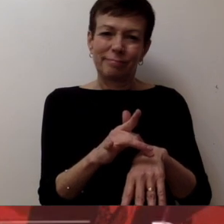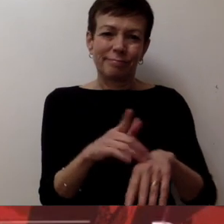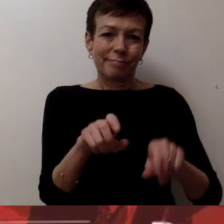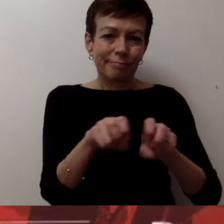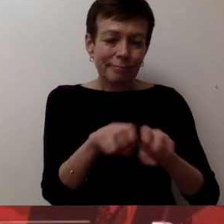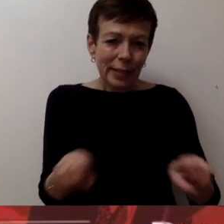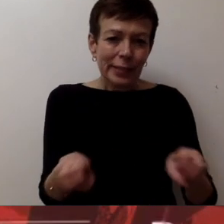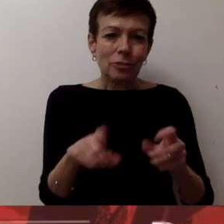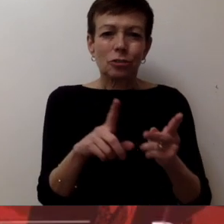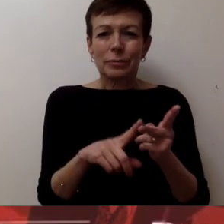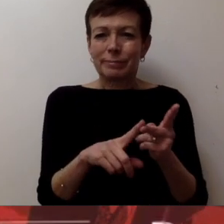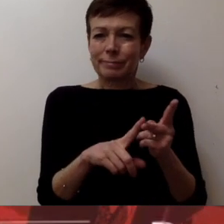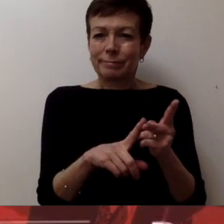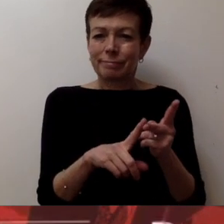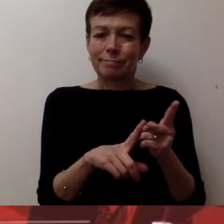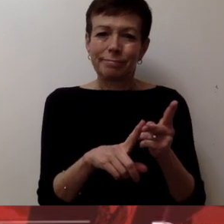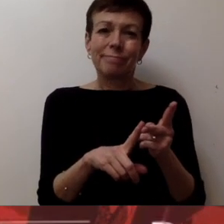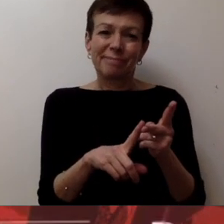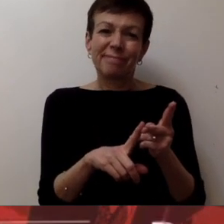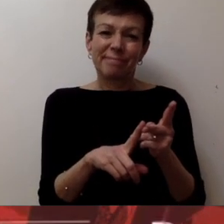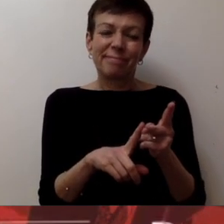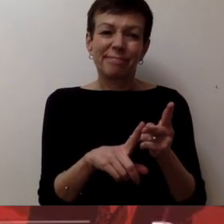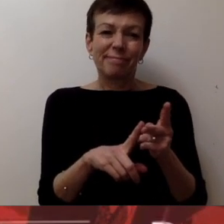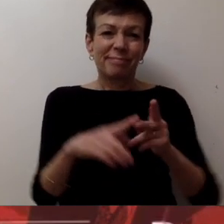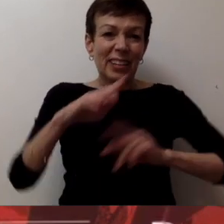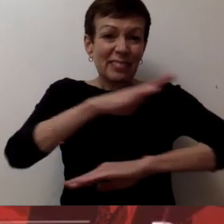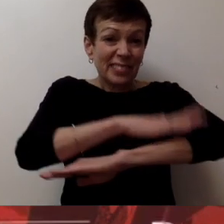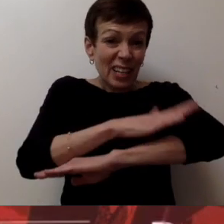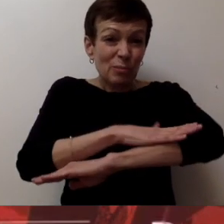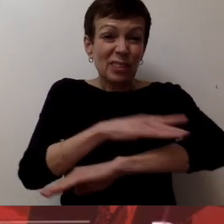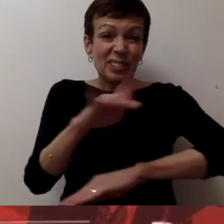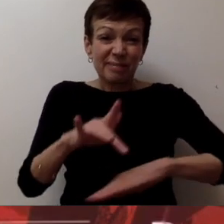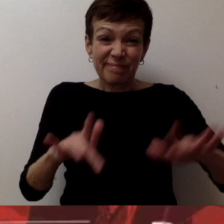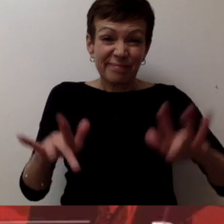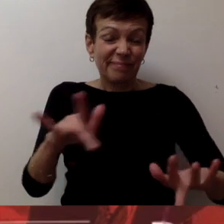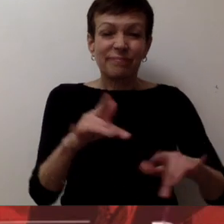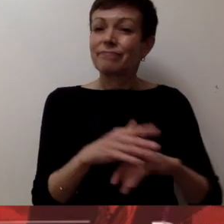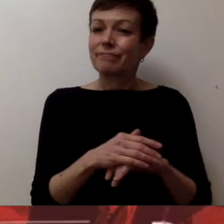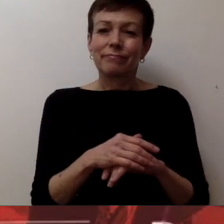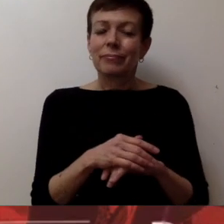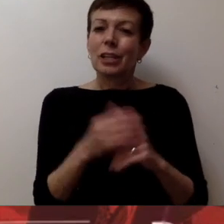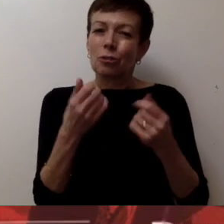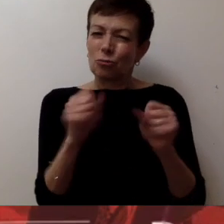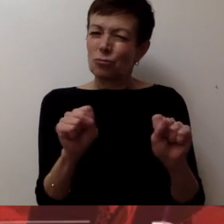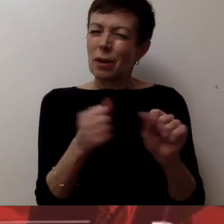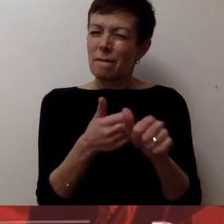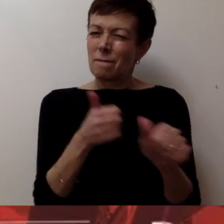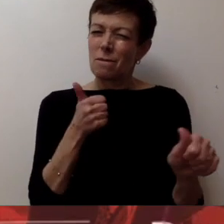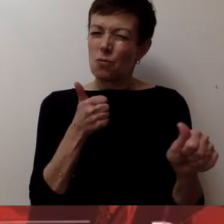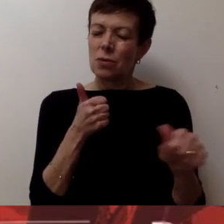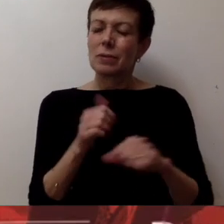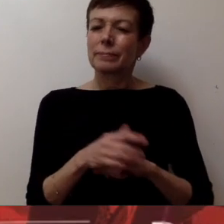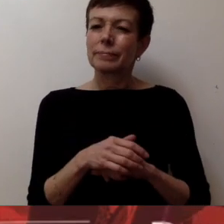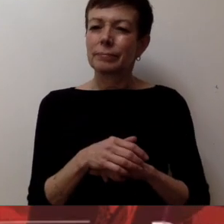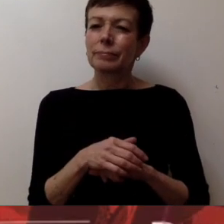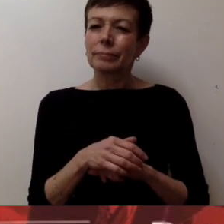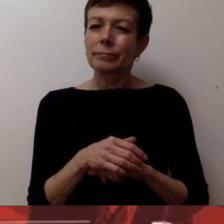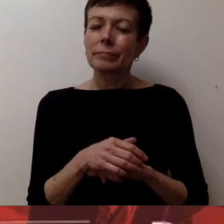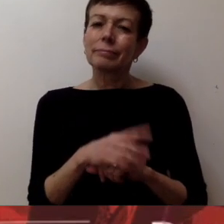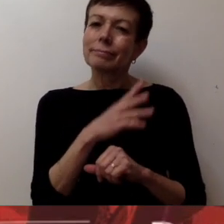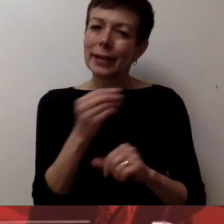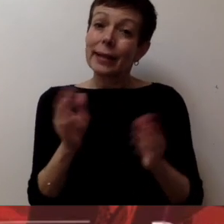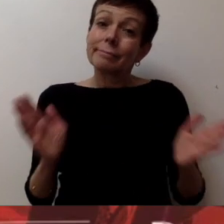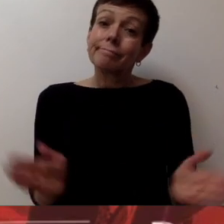you're talking about your park benches, picnic tables, those types of things. We'd encourage you to try to avoid those and to continue to wash your